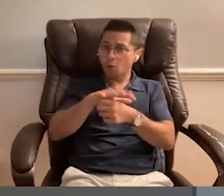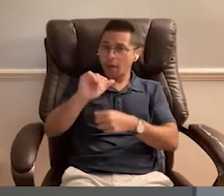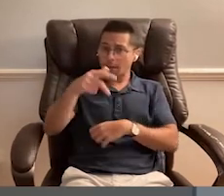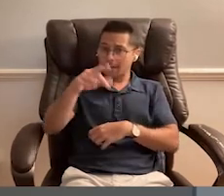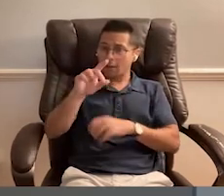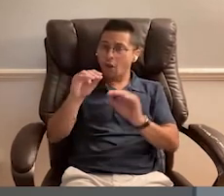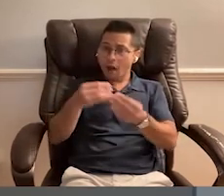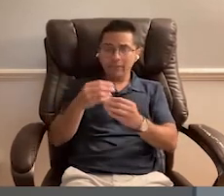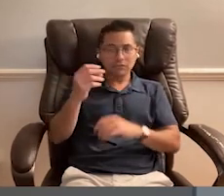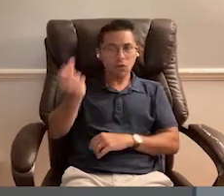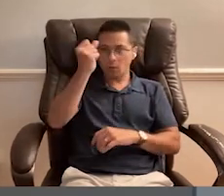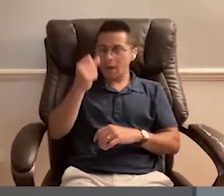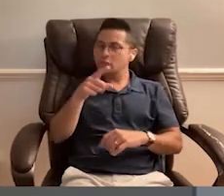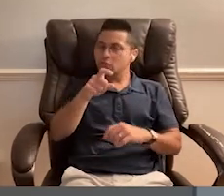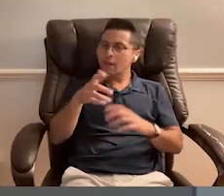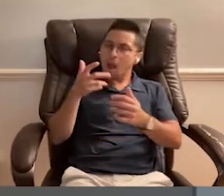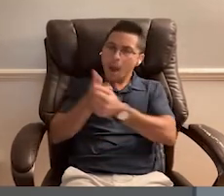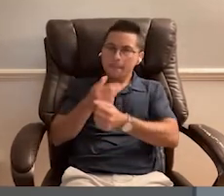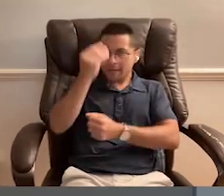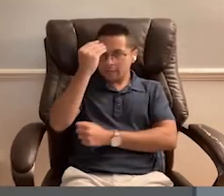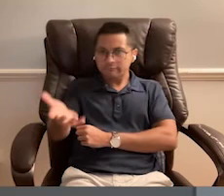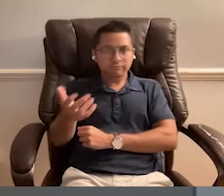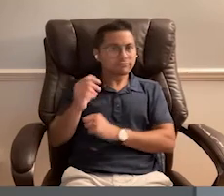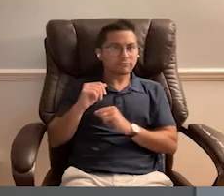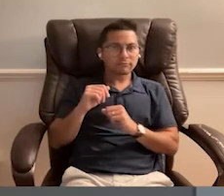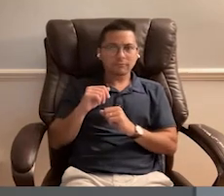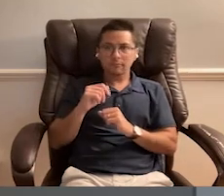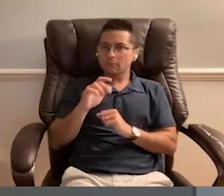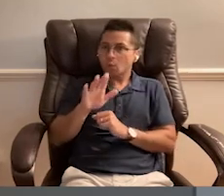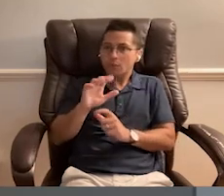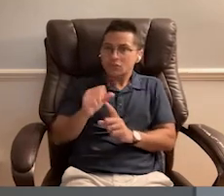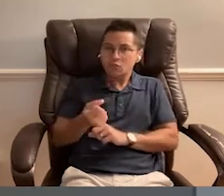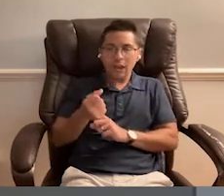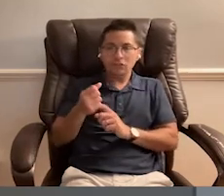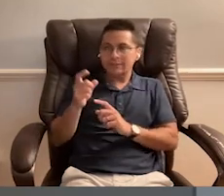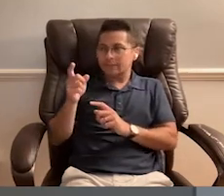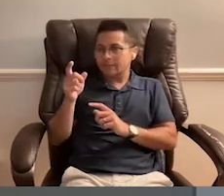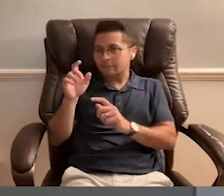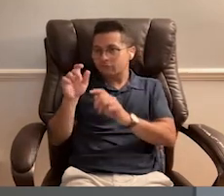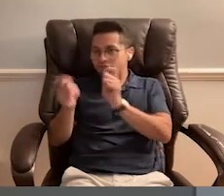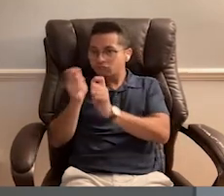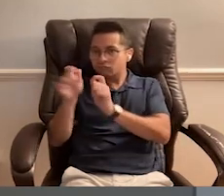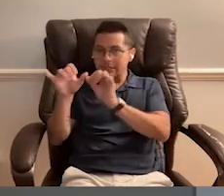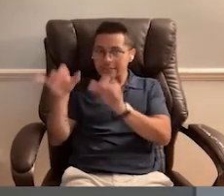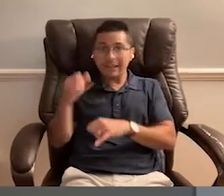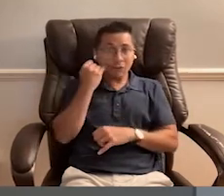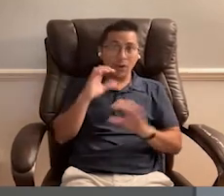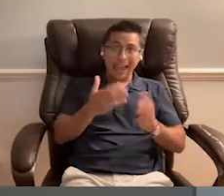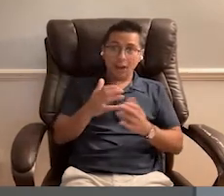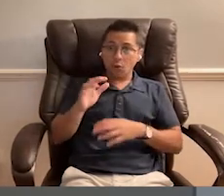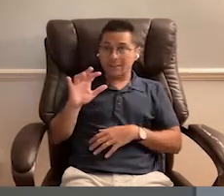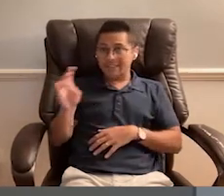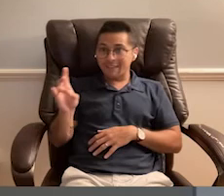you should contact your local APD office right away. So you can update the situation in